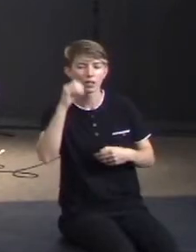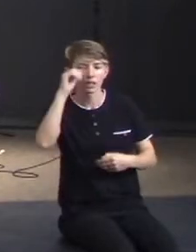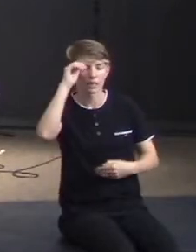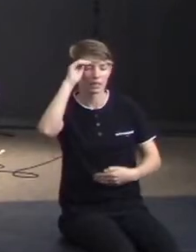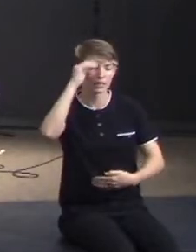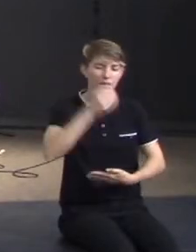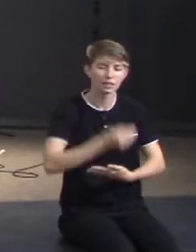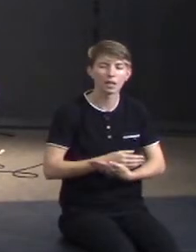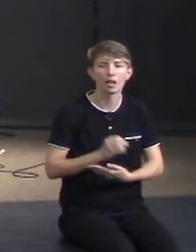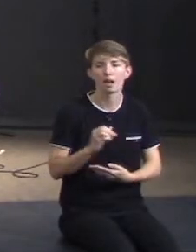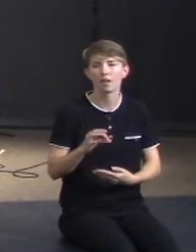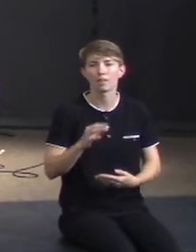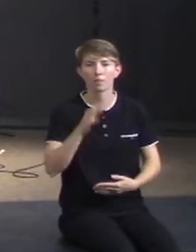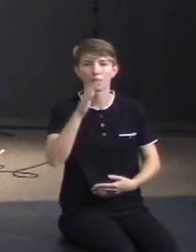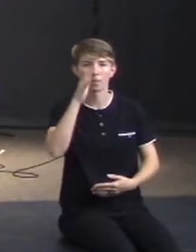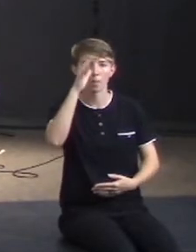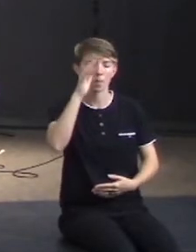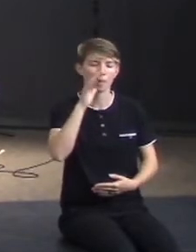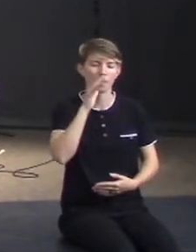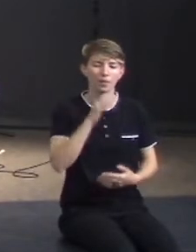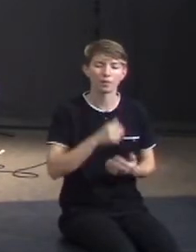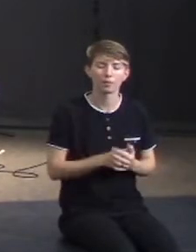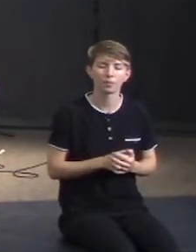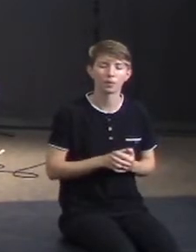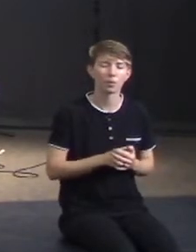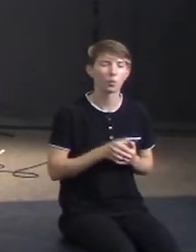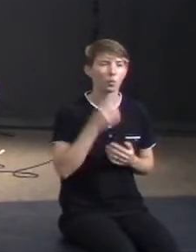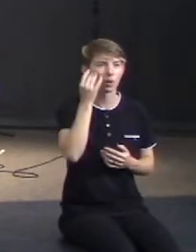wondering, do I have what it takes?